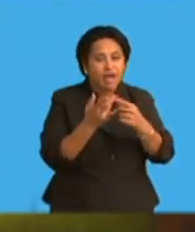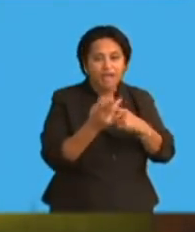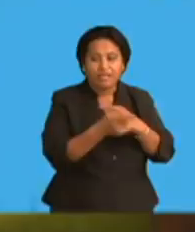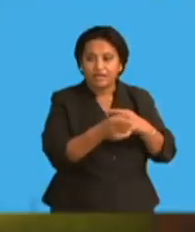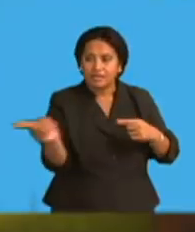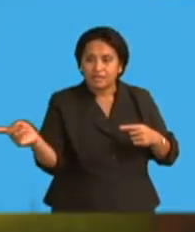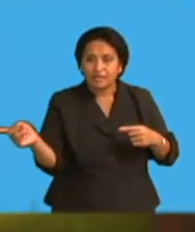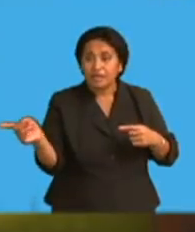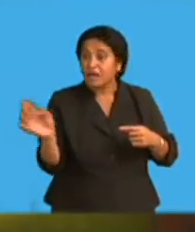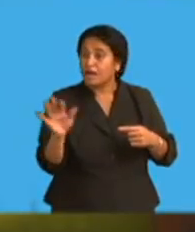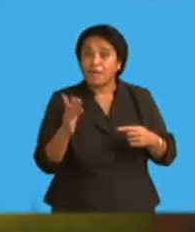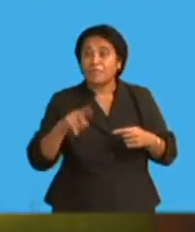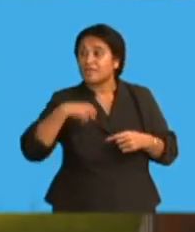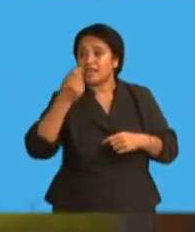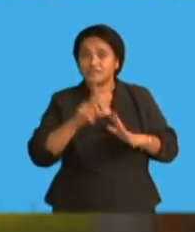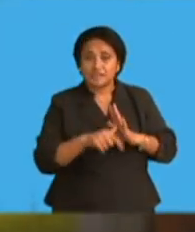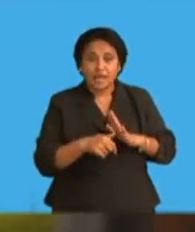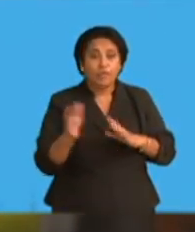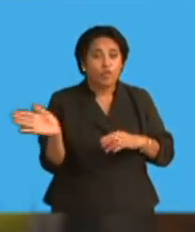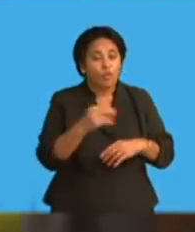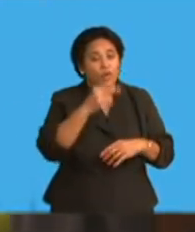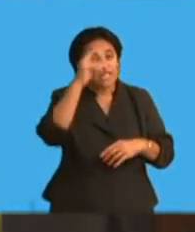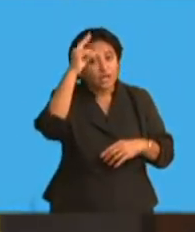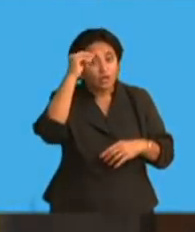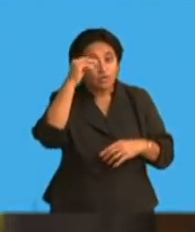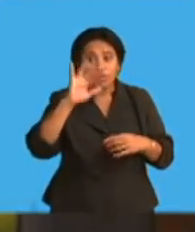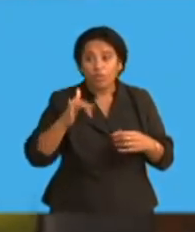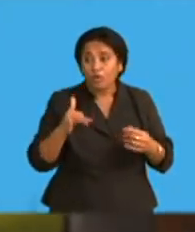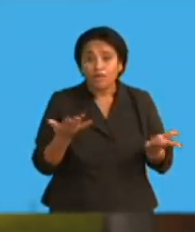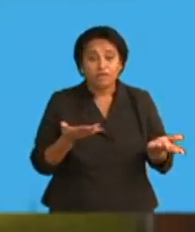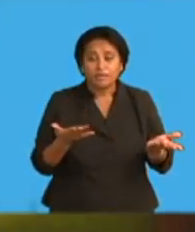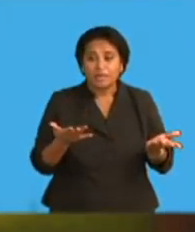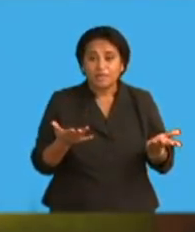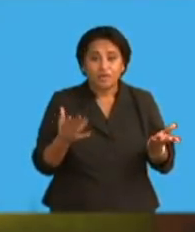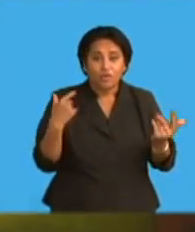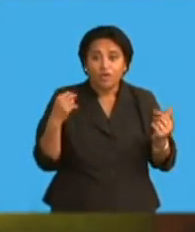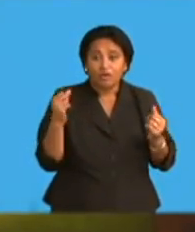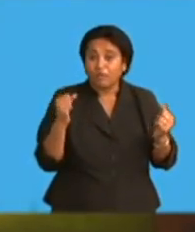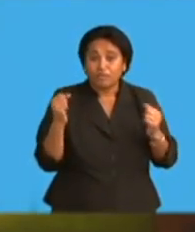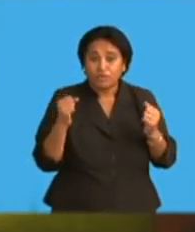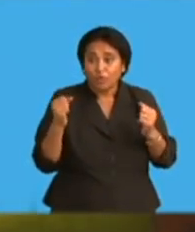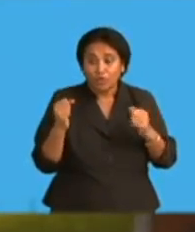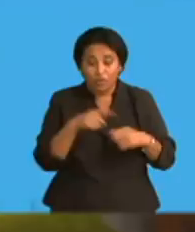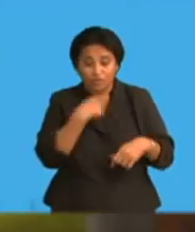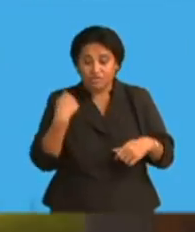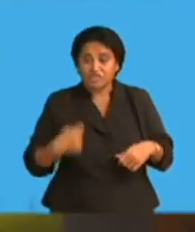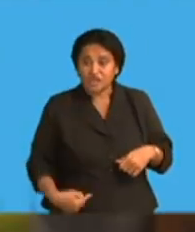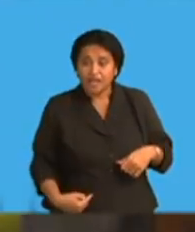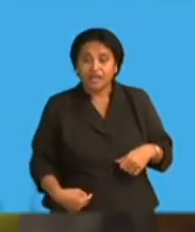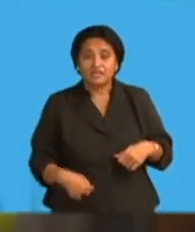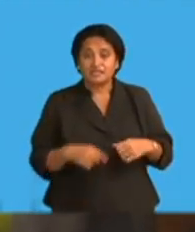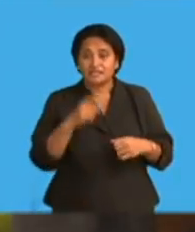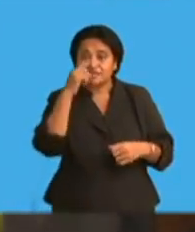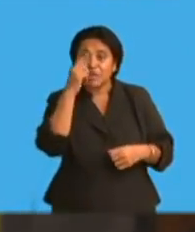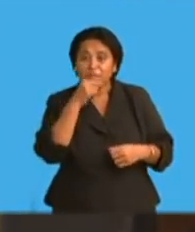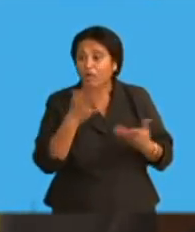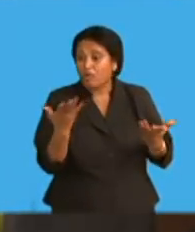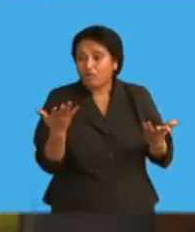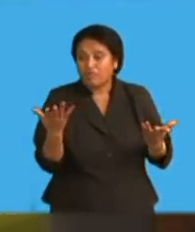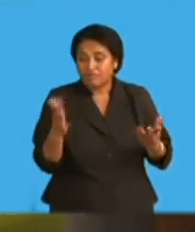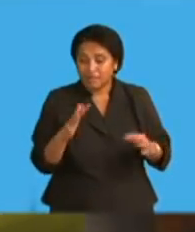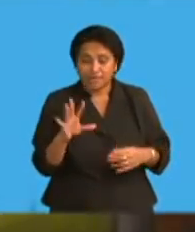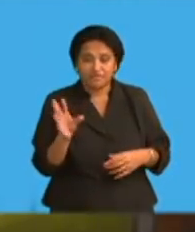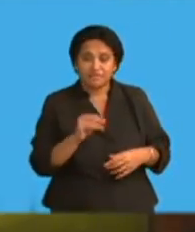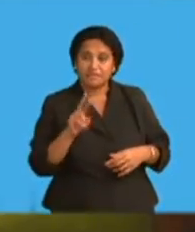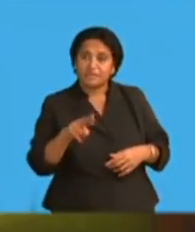will be all Itauke. Maybe the next batch will be all Eskimos. Maybe the next batch will be Chinese. Maybe all next batch may be all from Rewa. Maybe